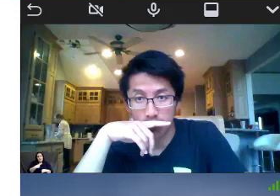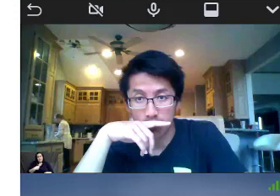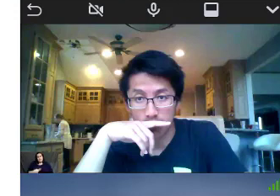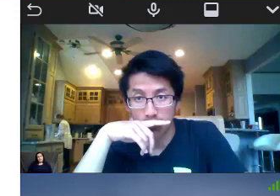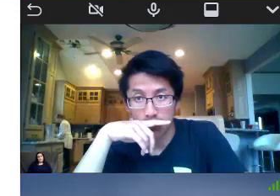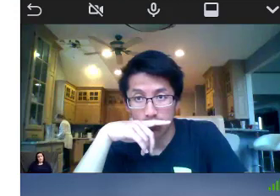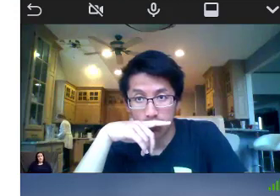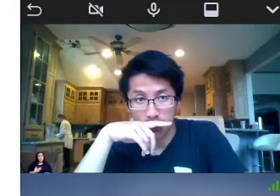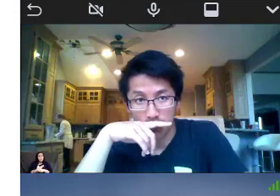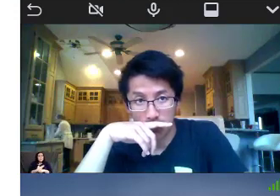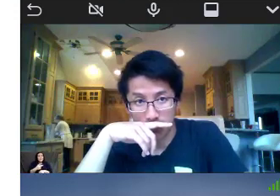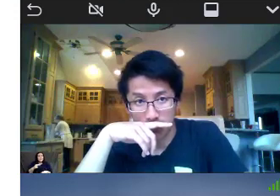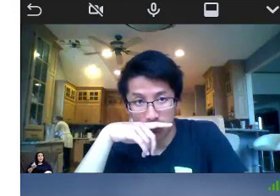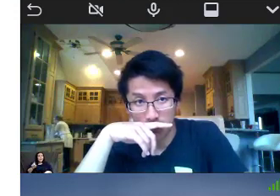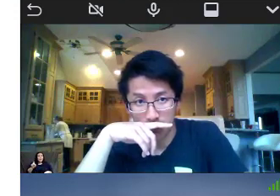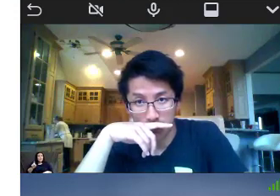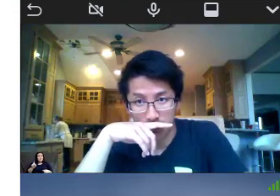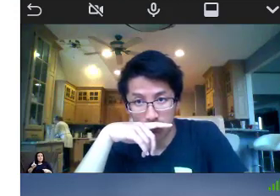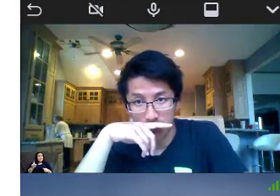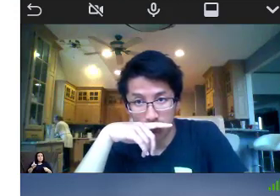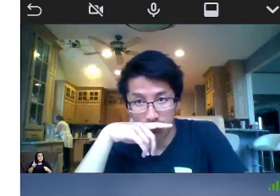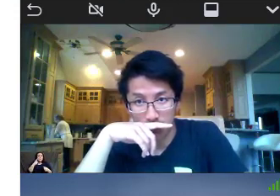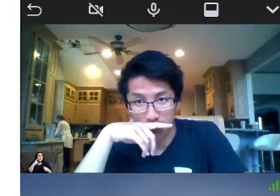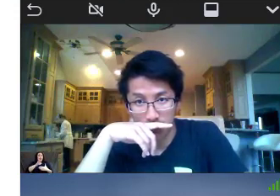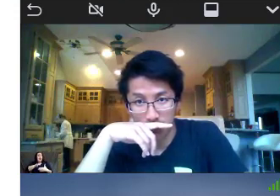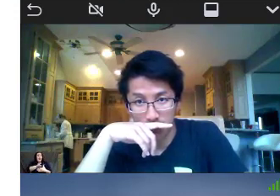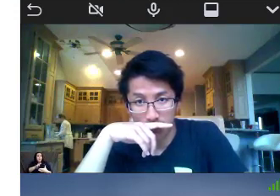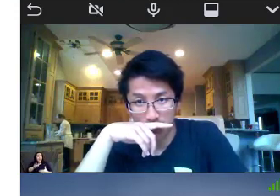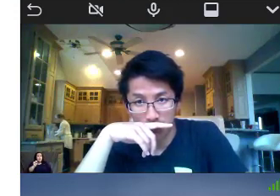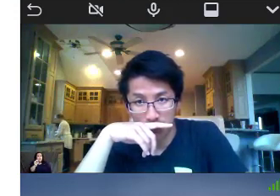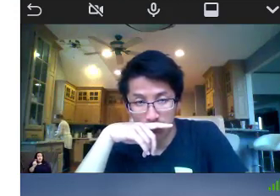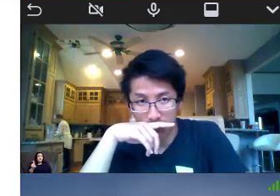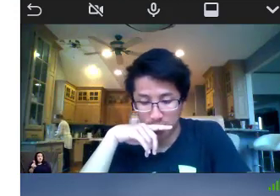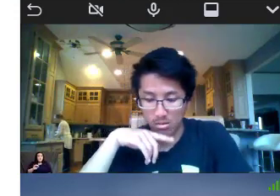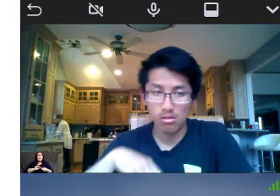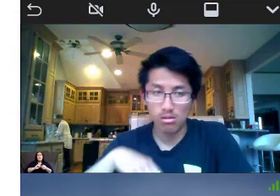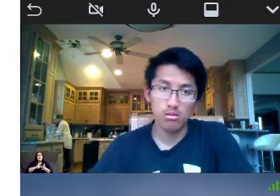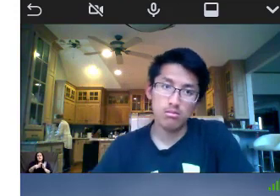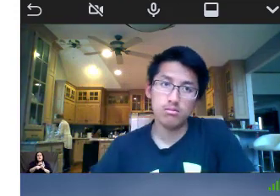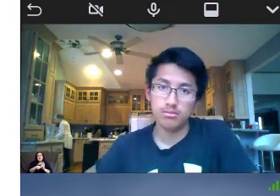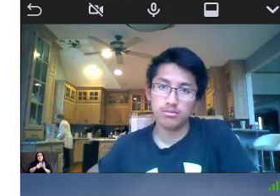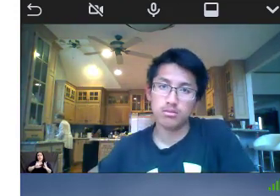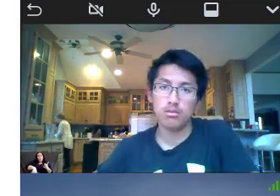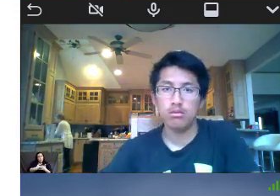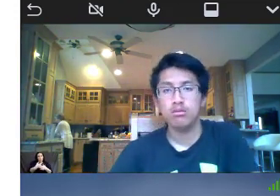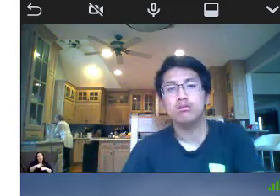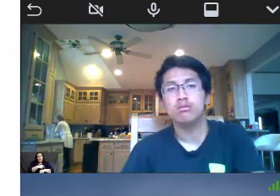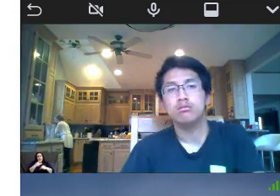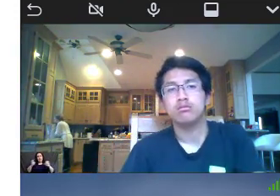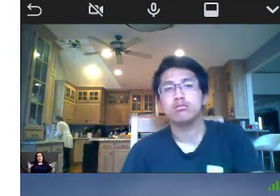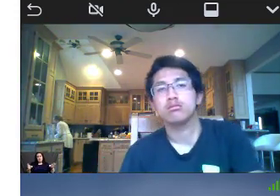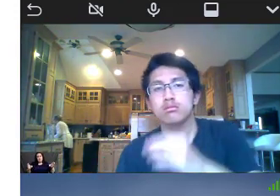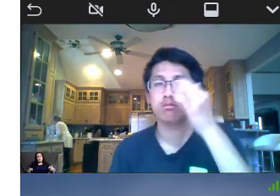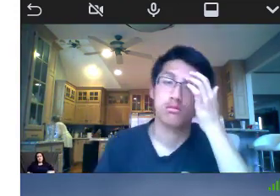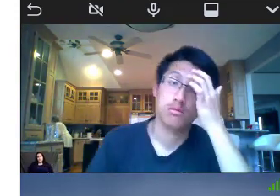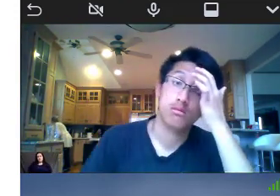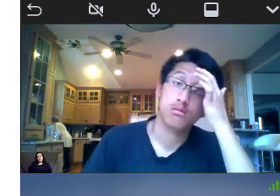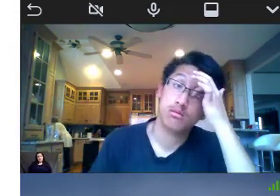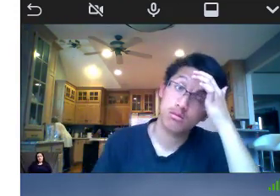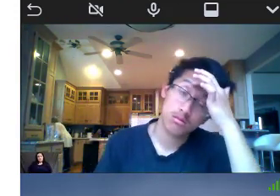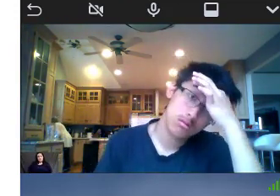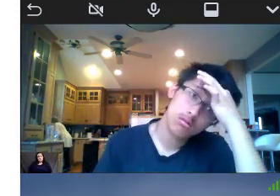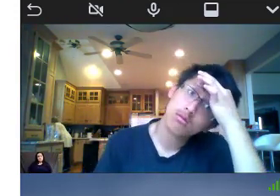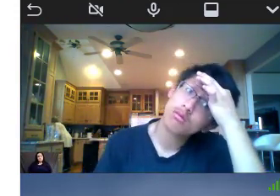So this looks a little bit like the BO number, right? Because it's a convection coefficient multiplied by a distance divided by what looks